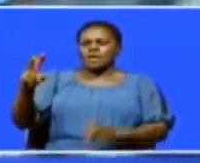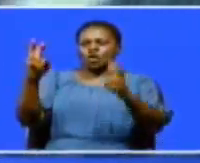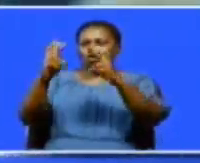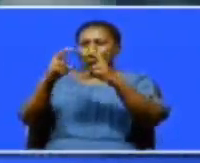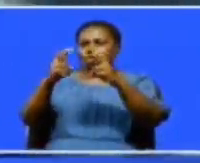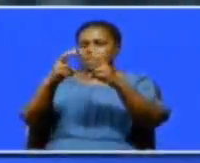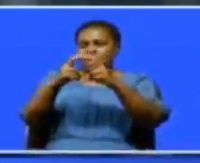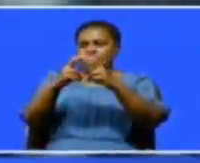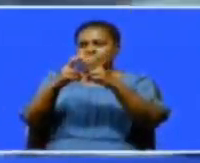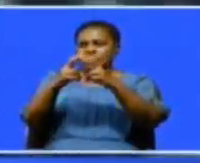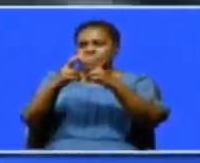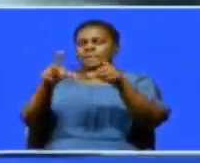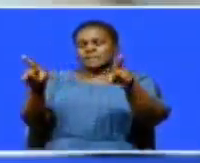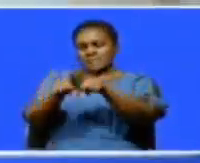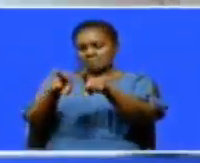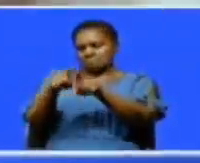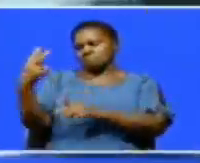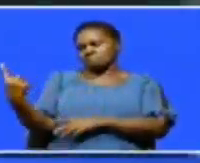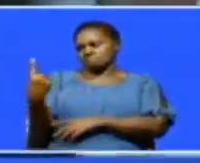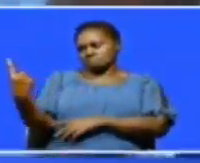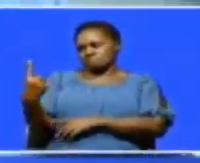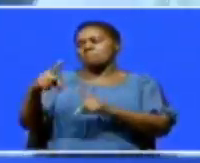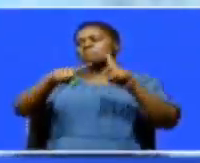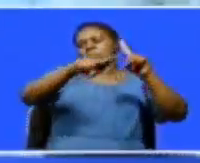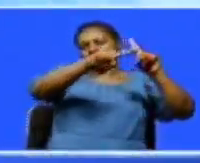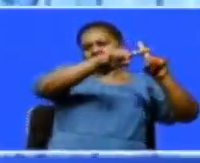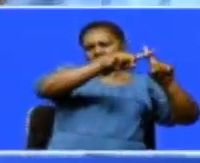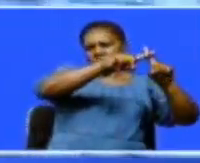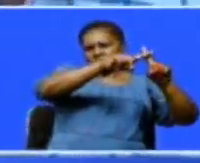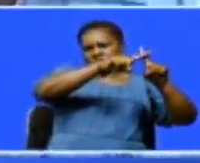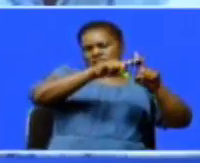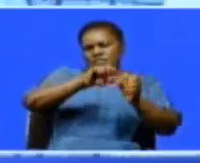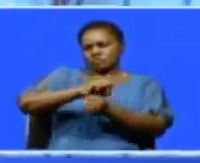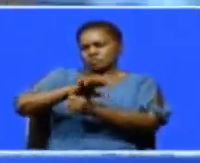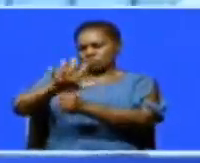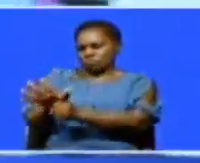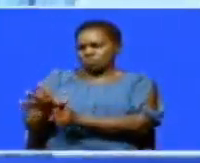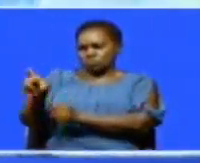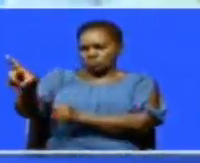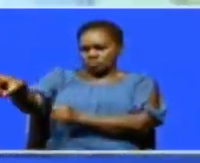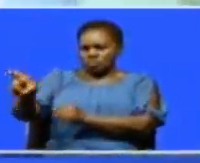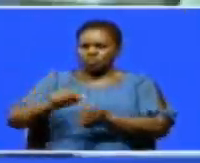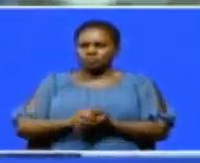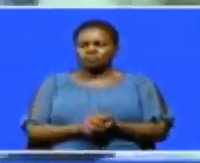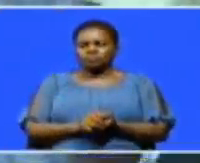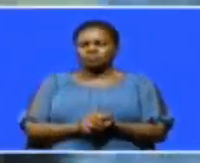with Saburi is in isolation after testing positive for the coronavirus.